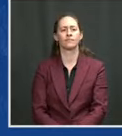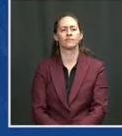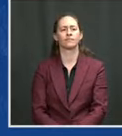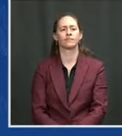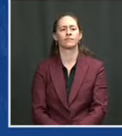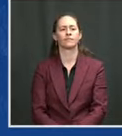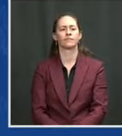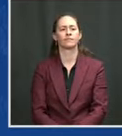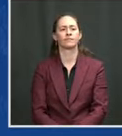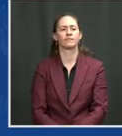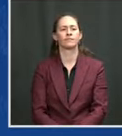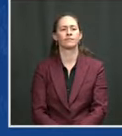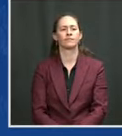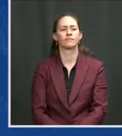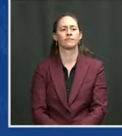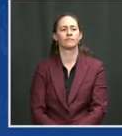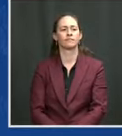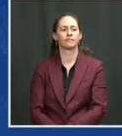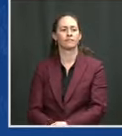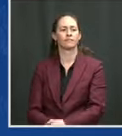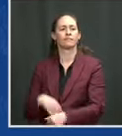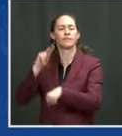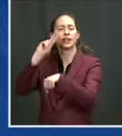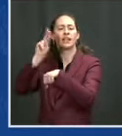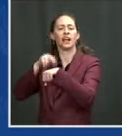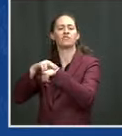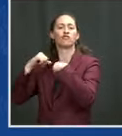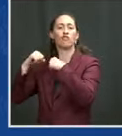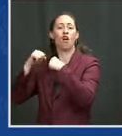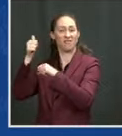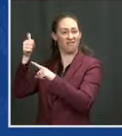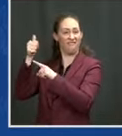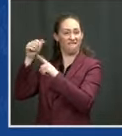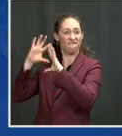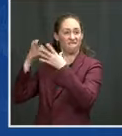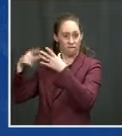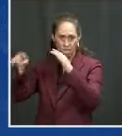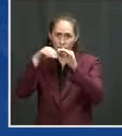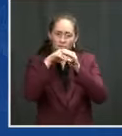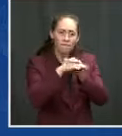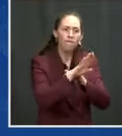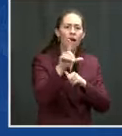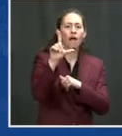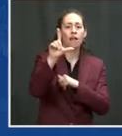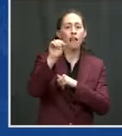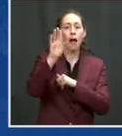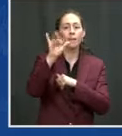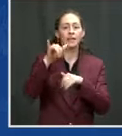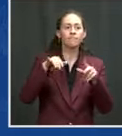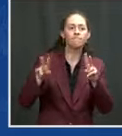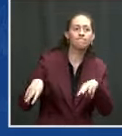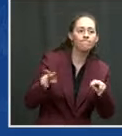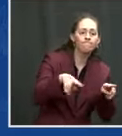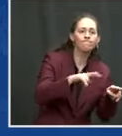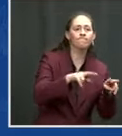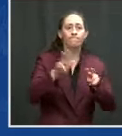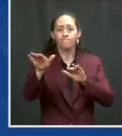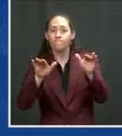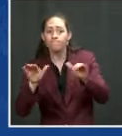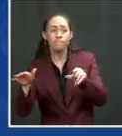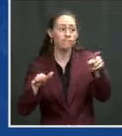taking it right into the lobby, setting up shop, vaccinating people. All they have to do is come down from their rooms. And that has worked, we think,